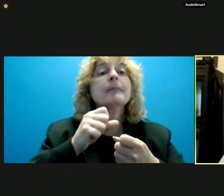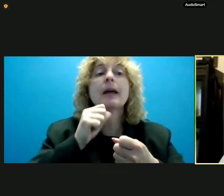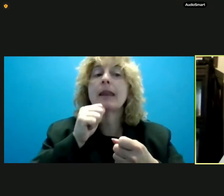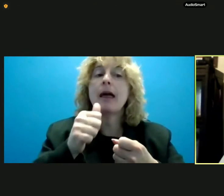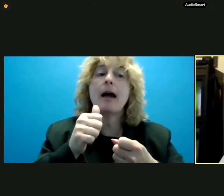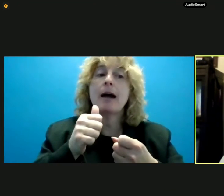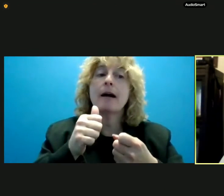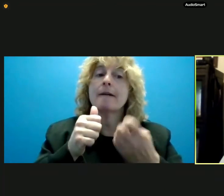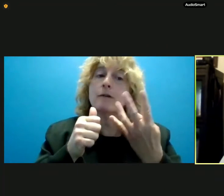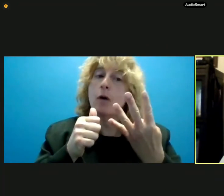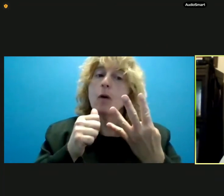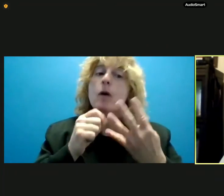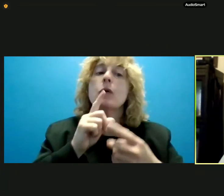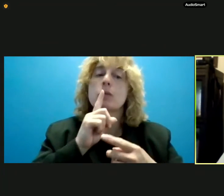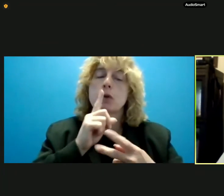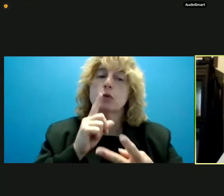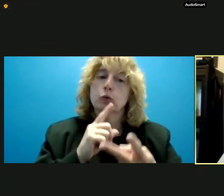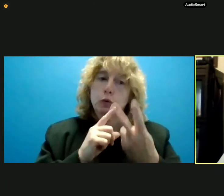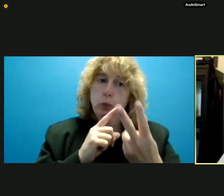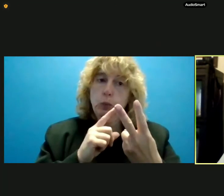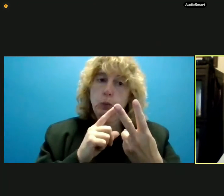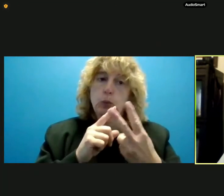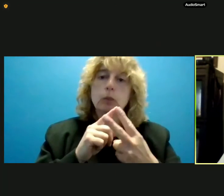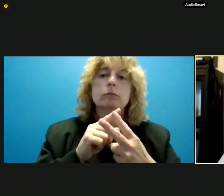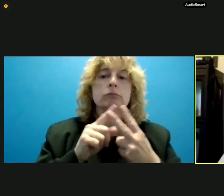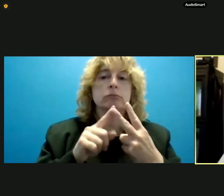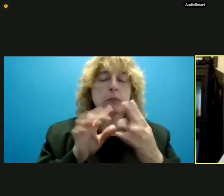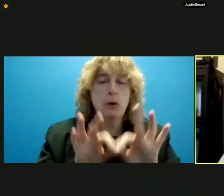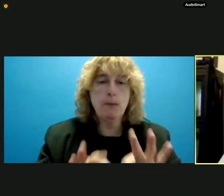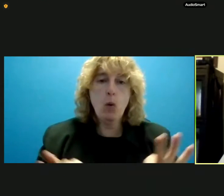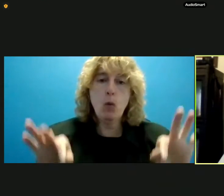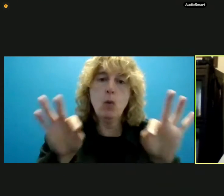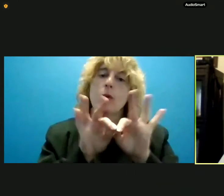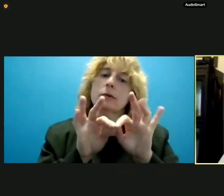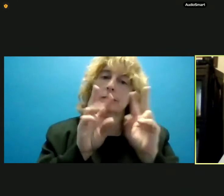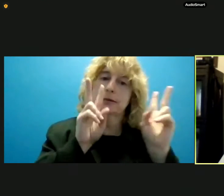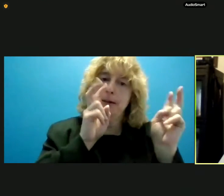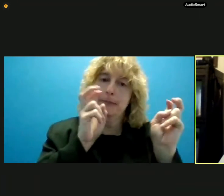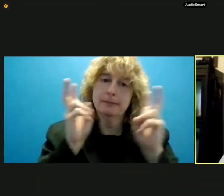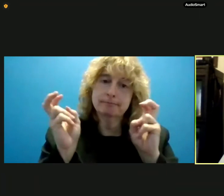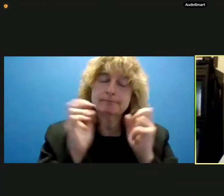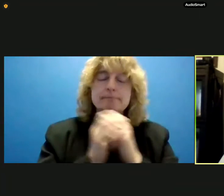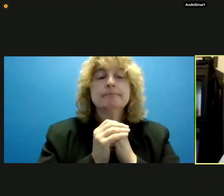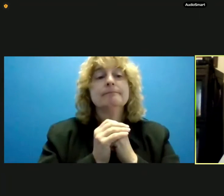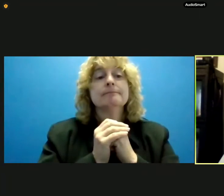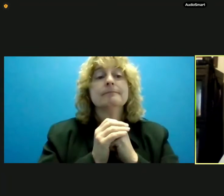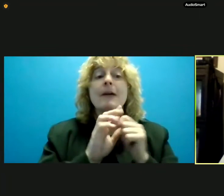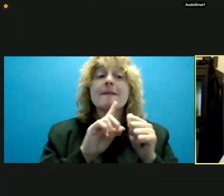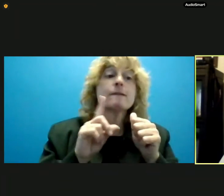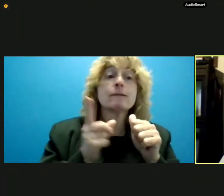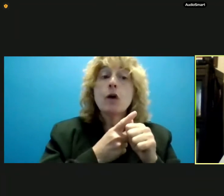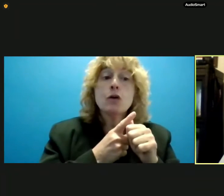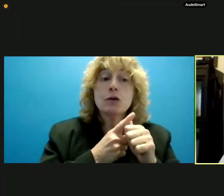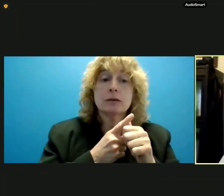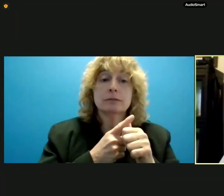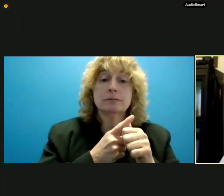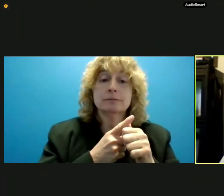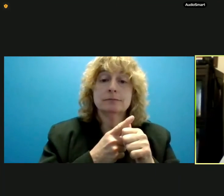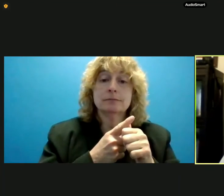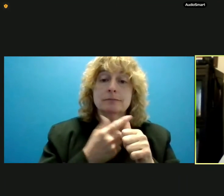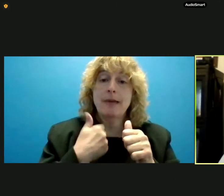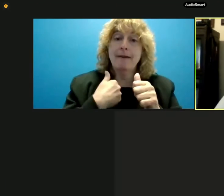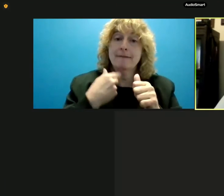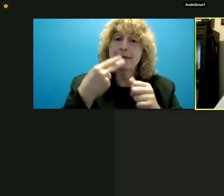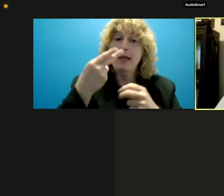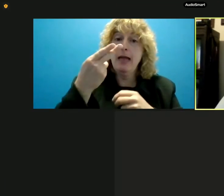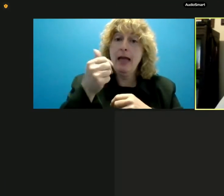really important topics. So, up first, we have Hannah